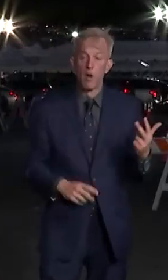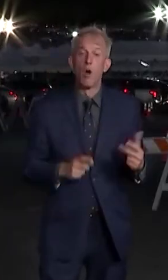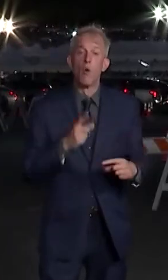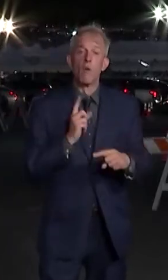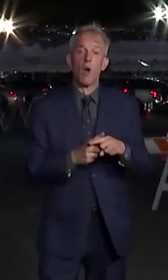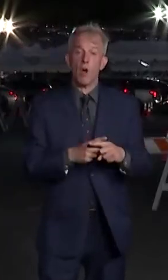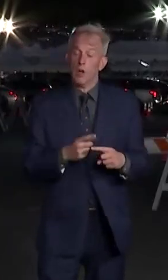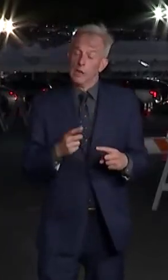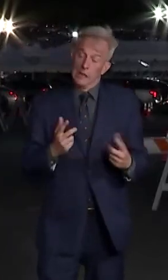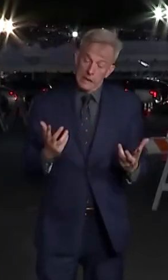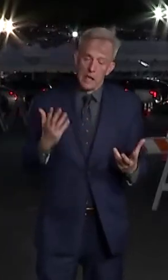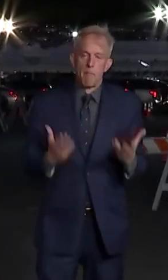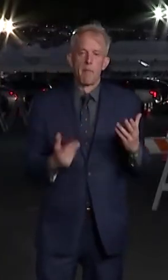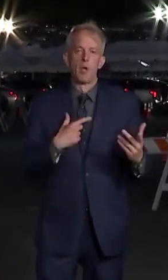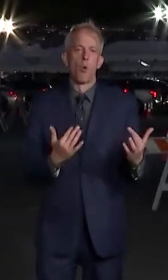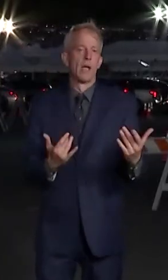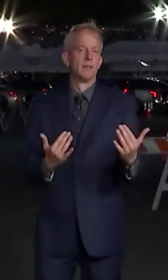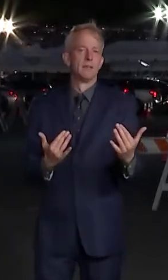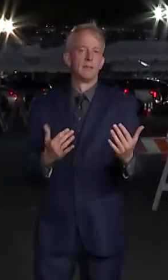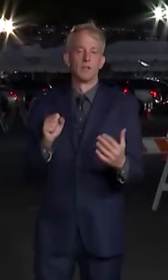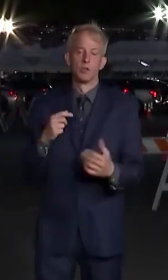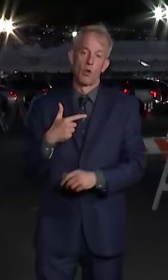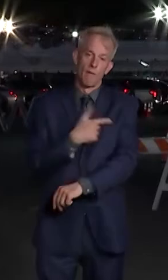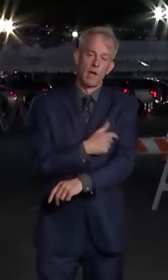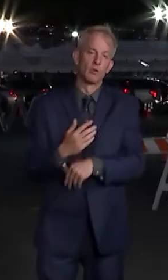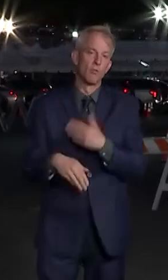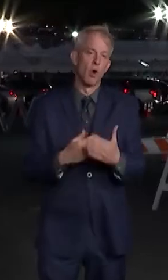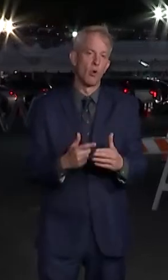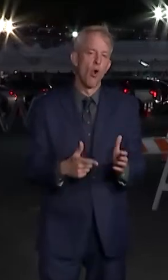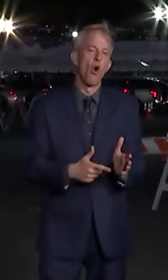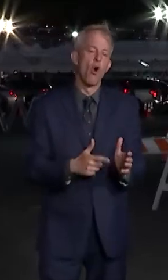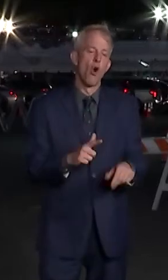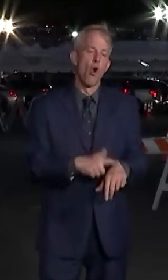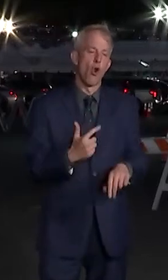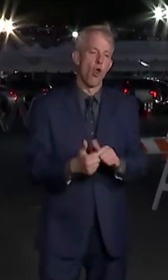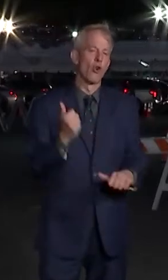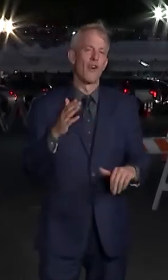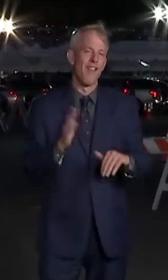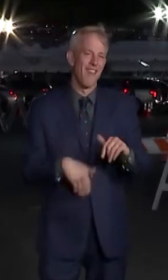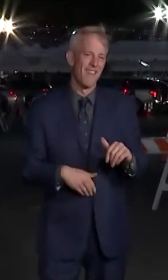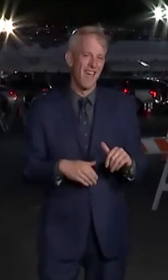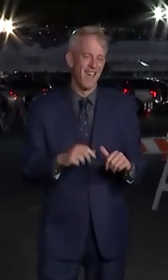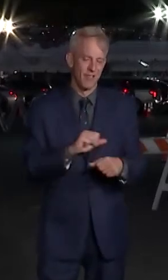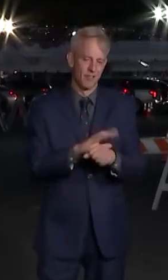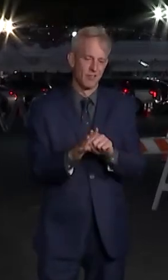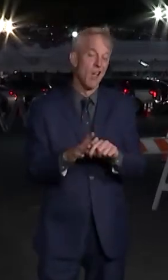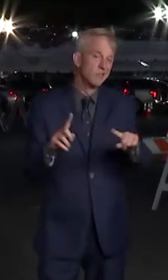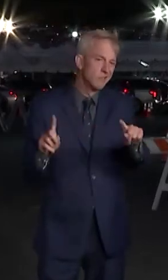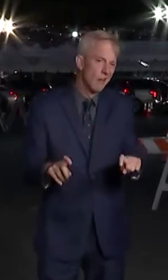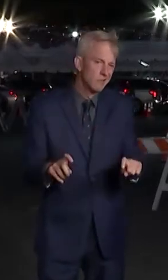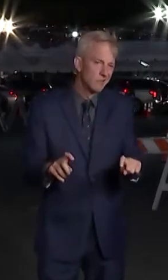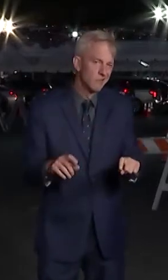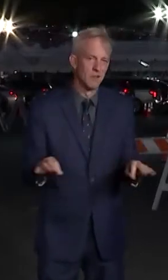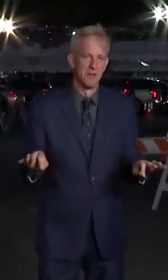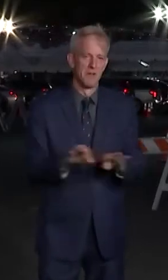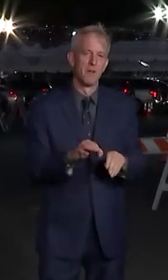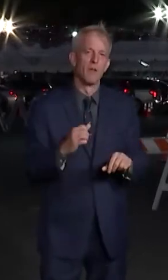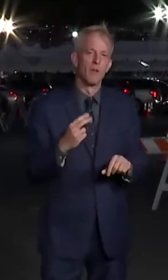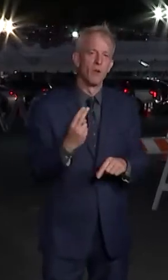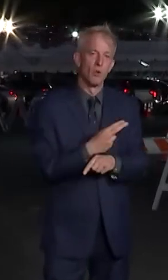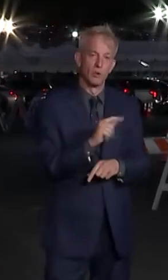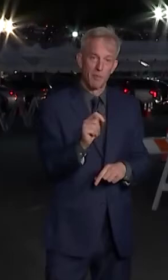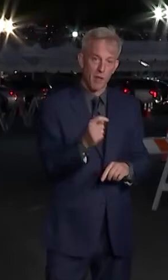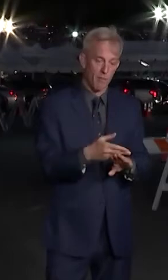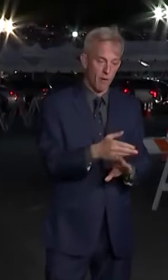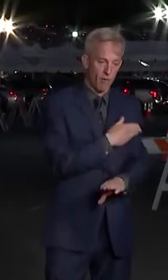be a wait. So the vaccine process can take longer than our COVID-19 tests, for instance. So use the restroom beforehand, bring water and